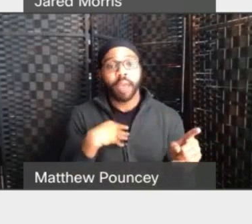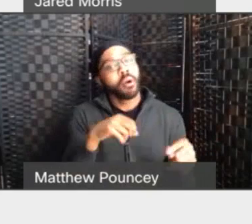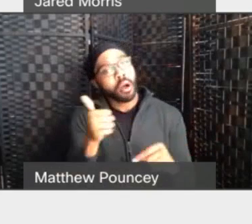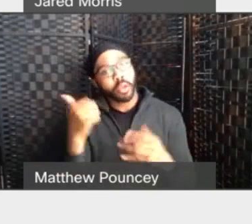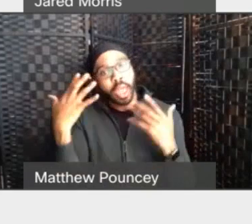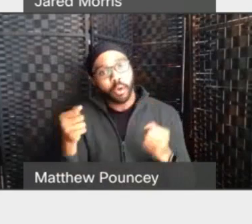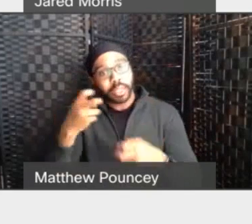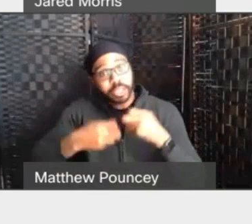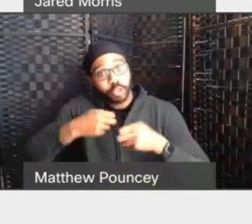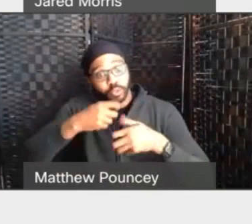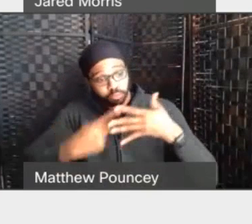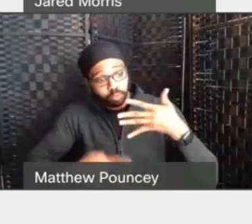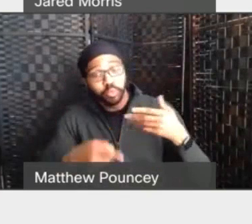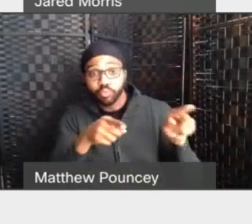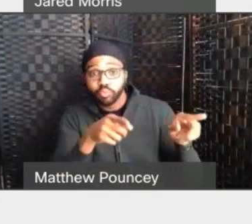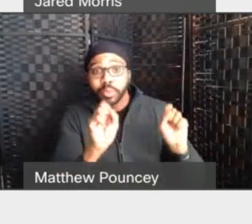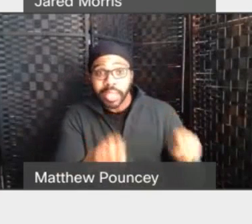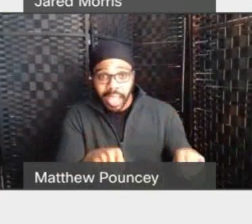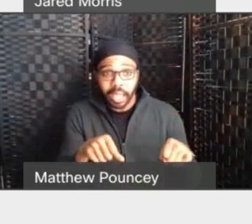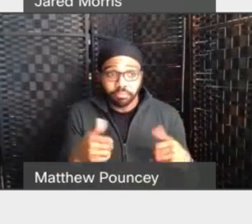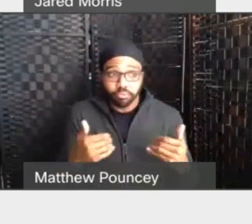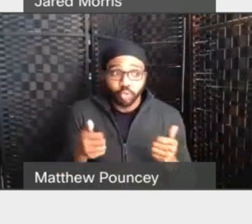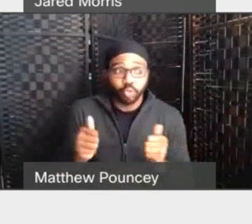health conditions can attempt to register.